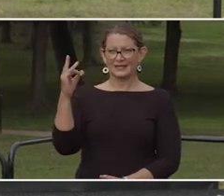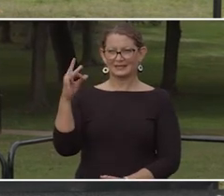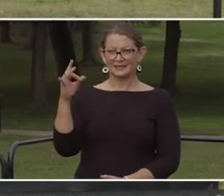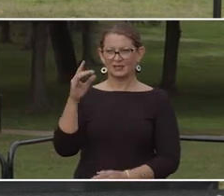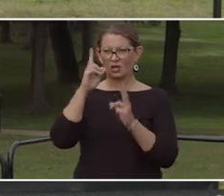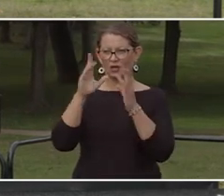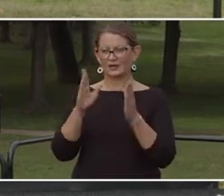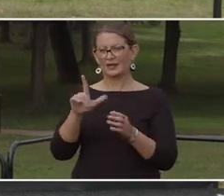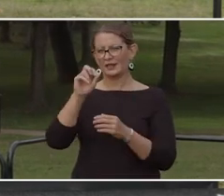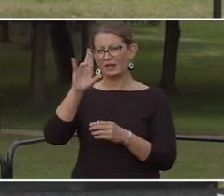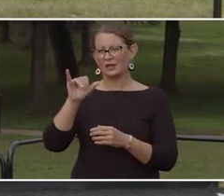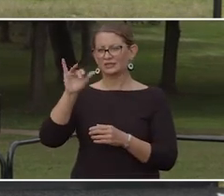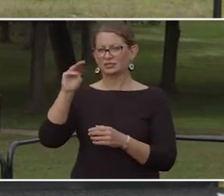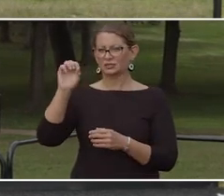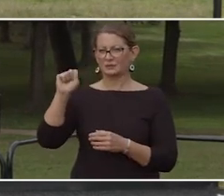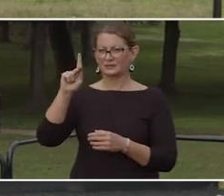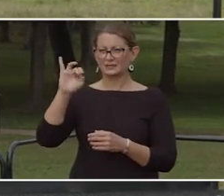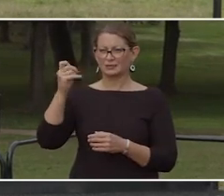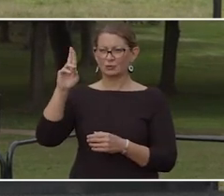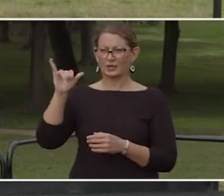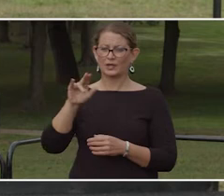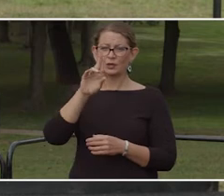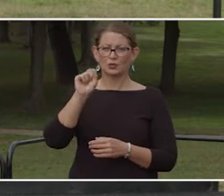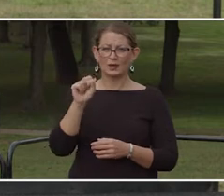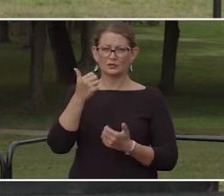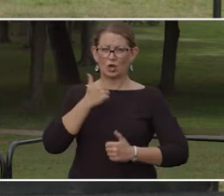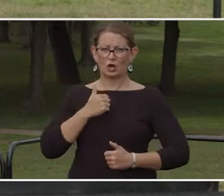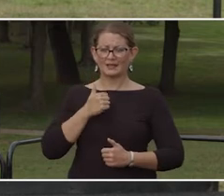Honoree Larry James Kingsbury, U.S. Army, Vietnam,